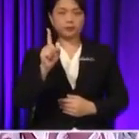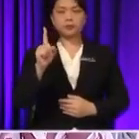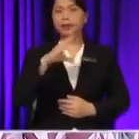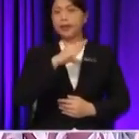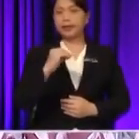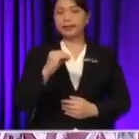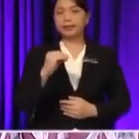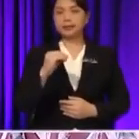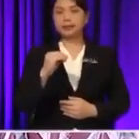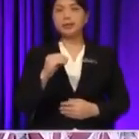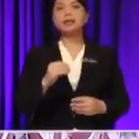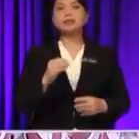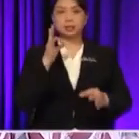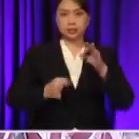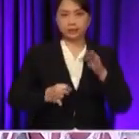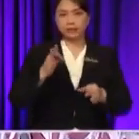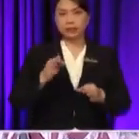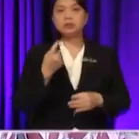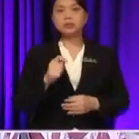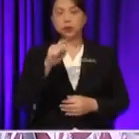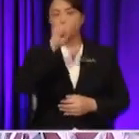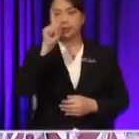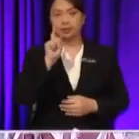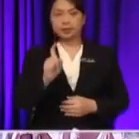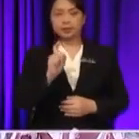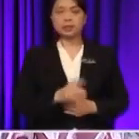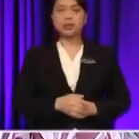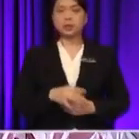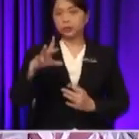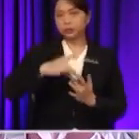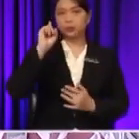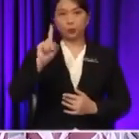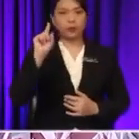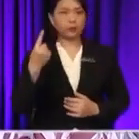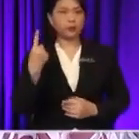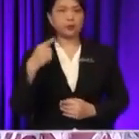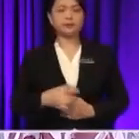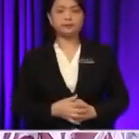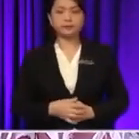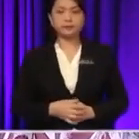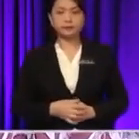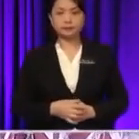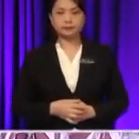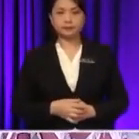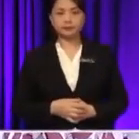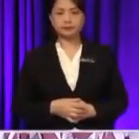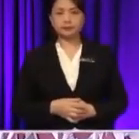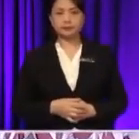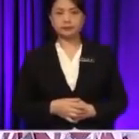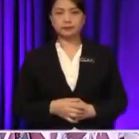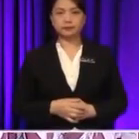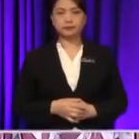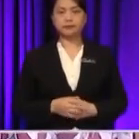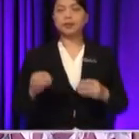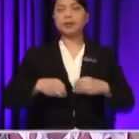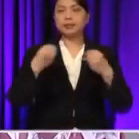their reasons. They are going to describe why they choose this one choice rather than the other. Okay? Alright. Mm. Alright, so